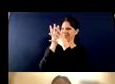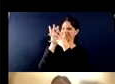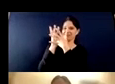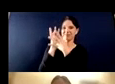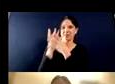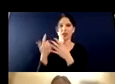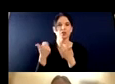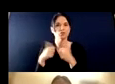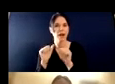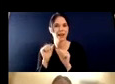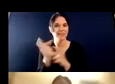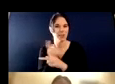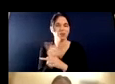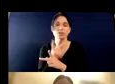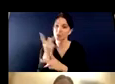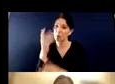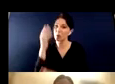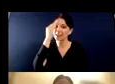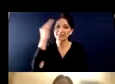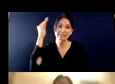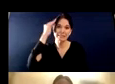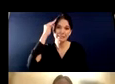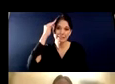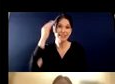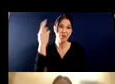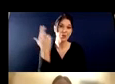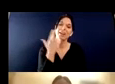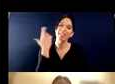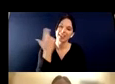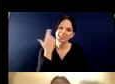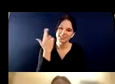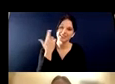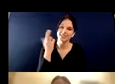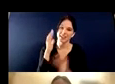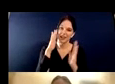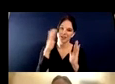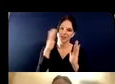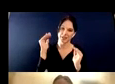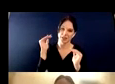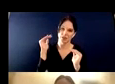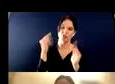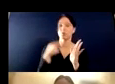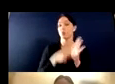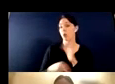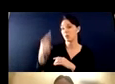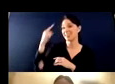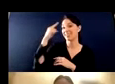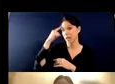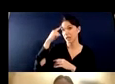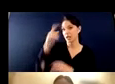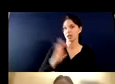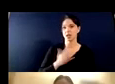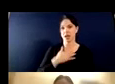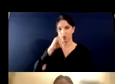realistic expectations of what we're thinking our kids are hearing.